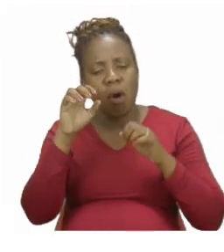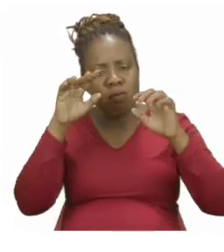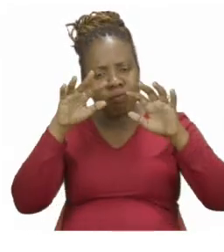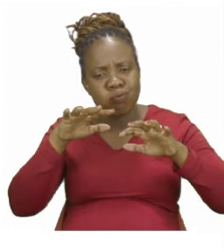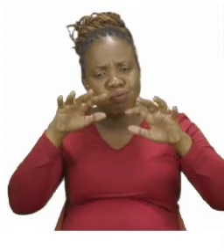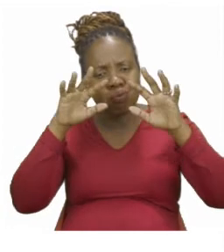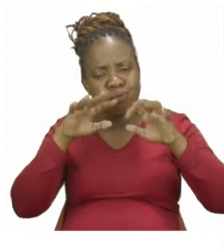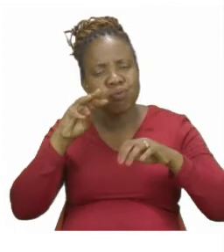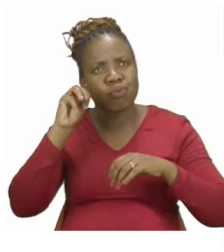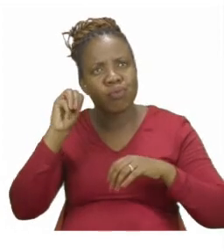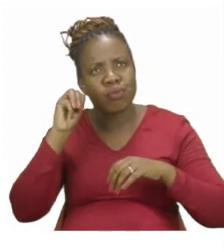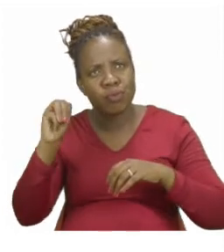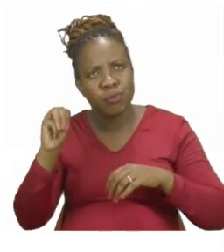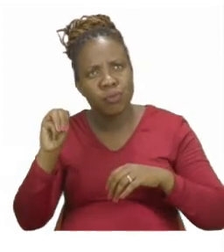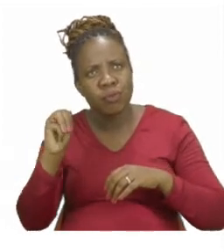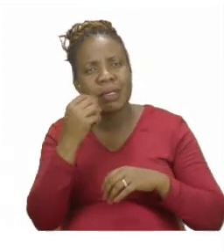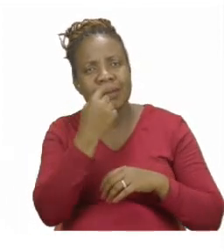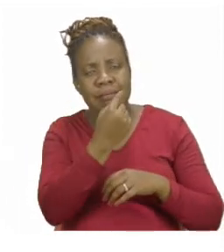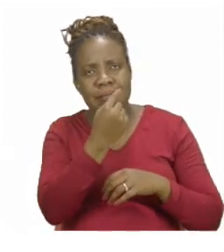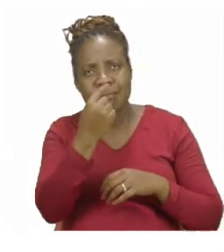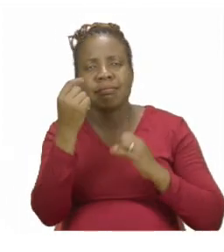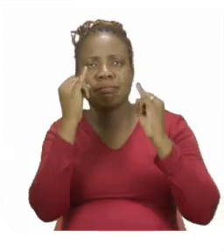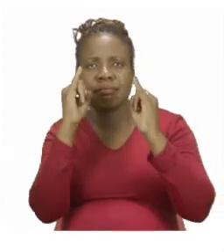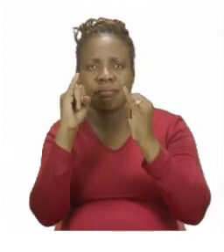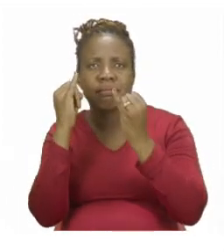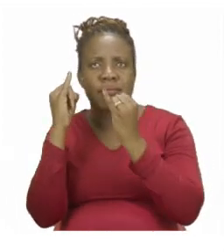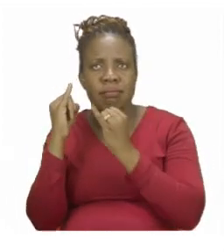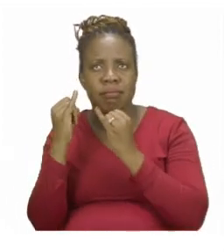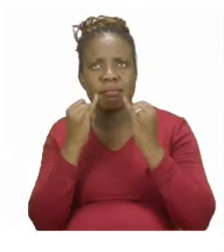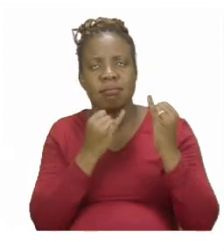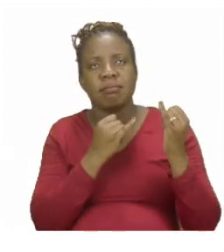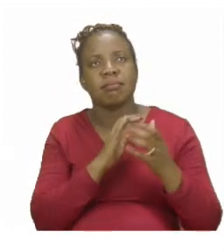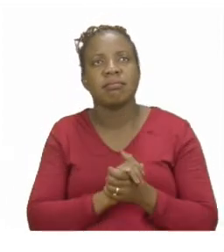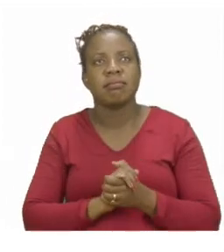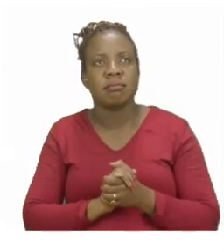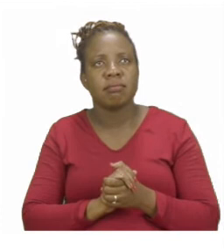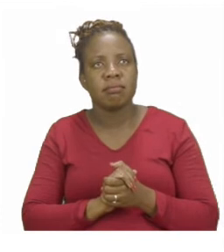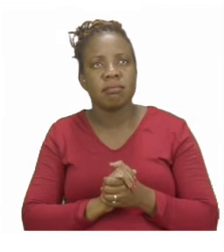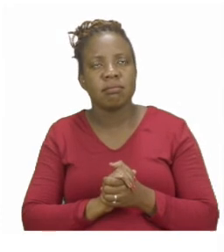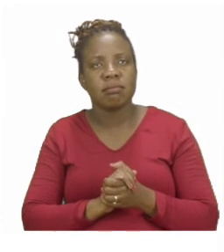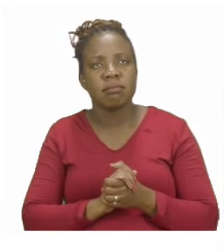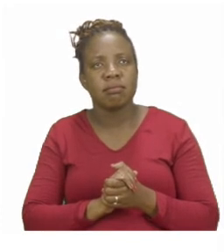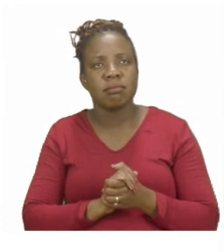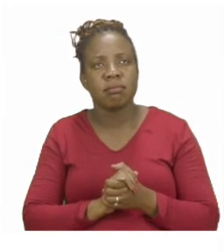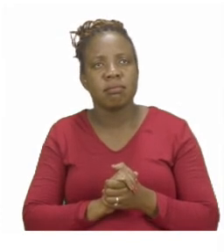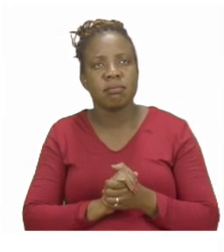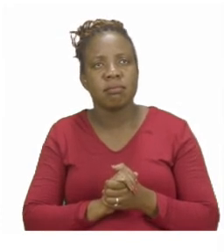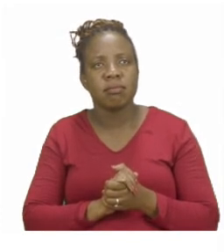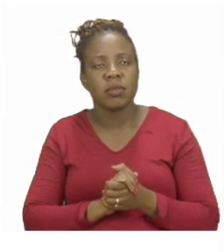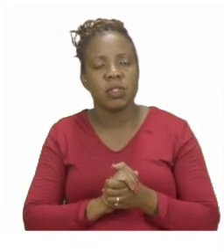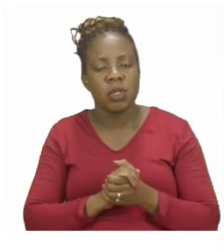rainfall each town received. Right? And then you need to complete the